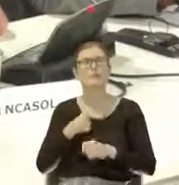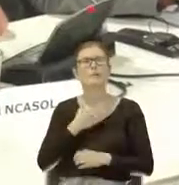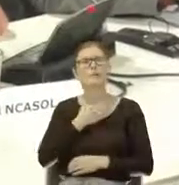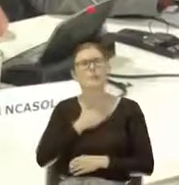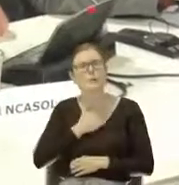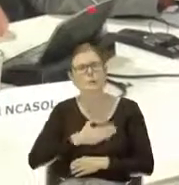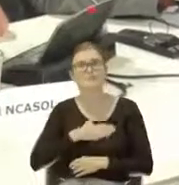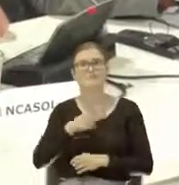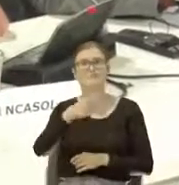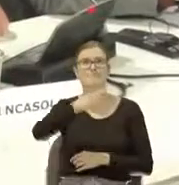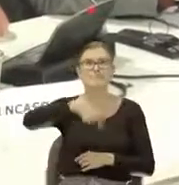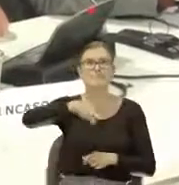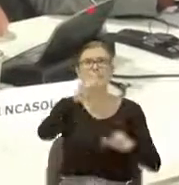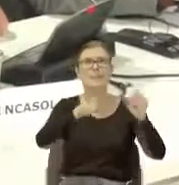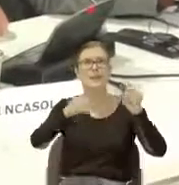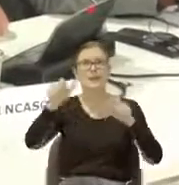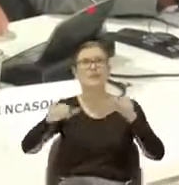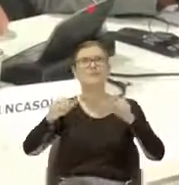on the old